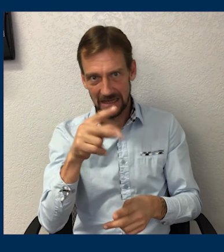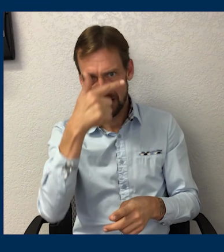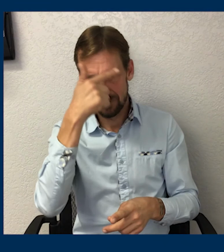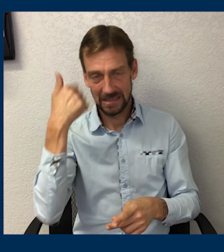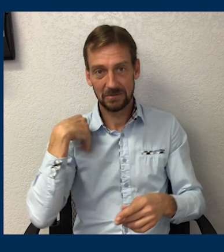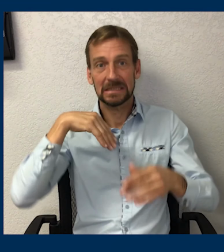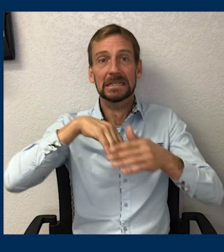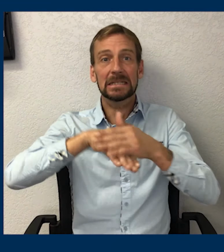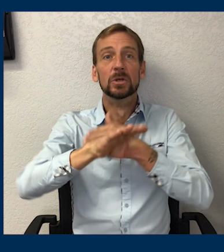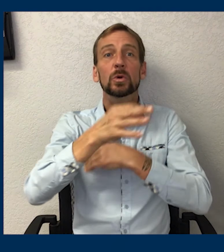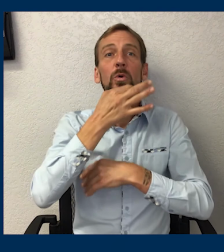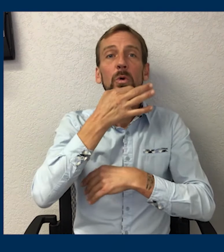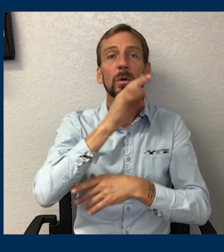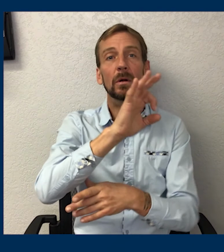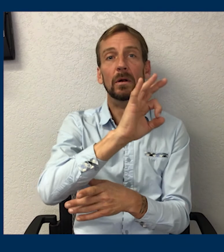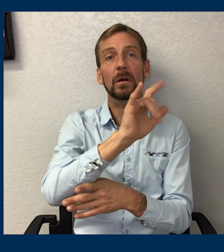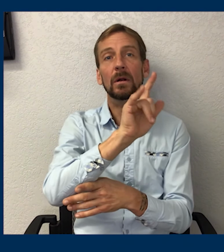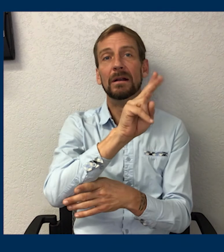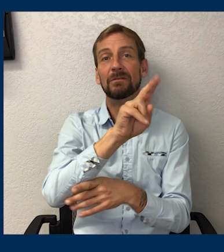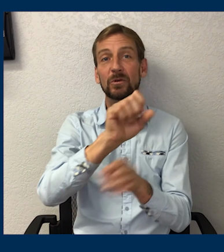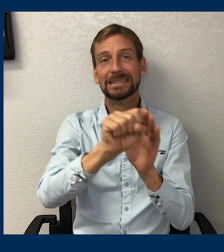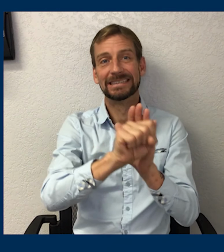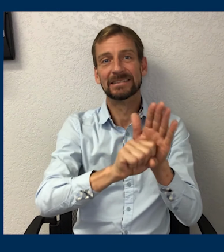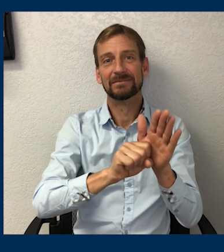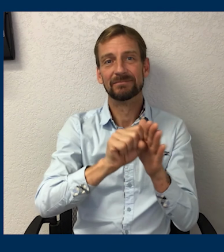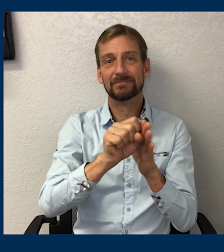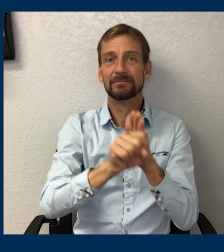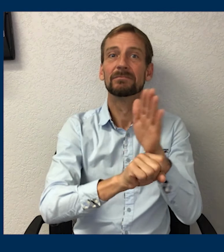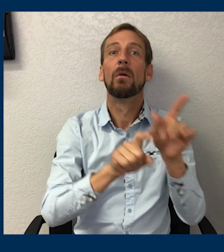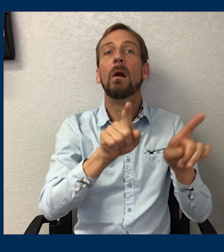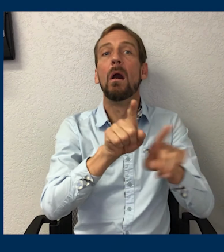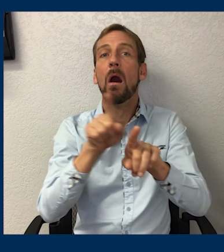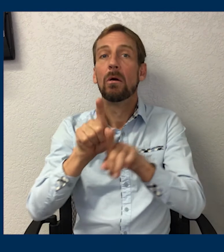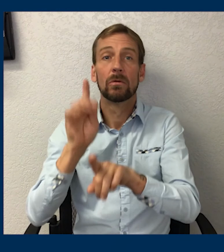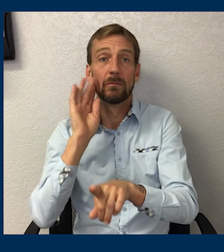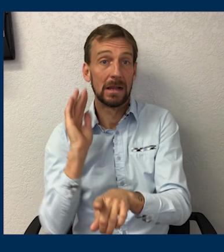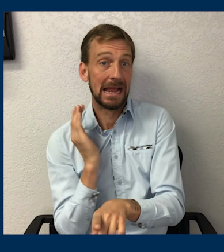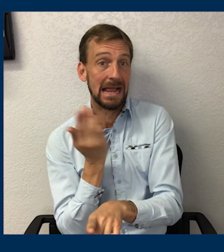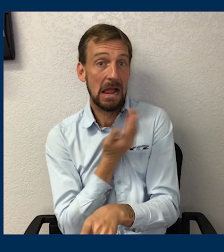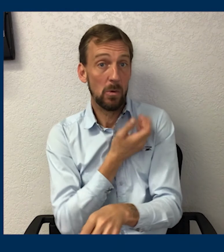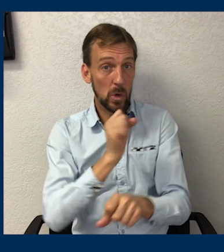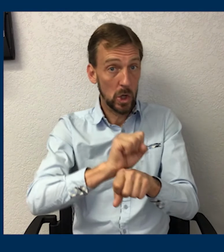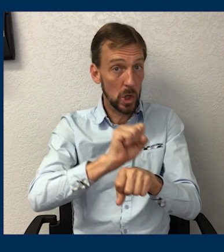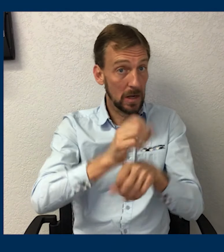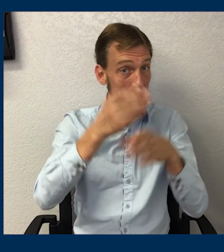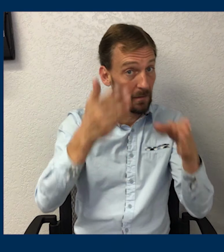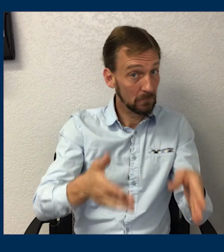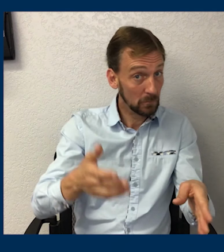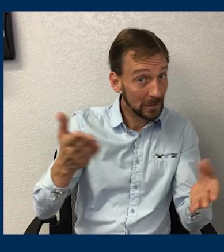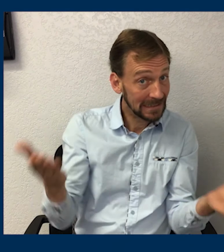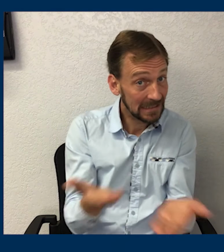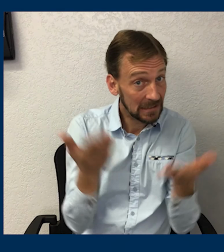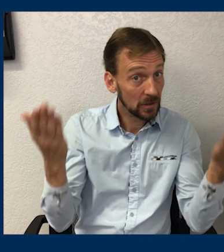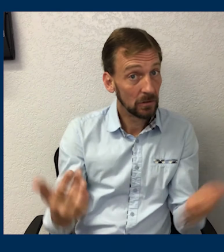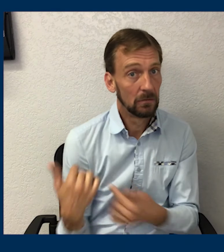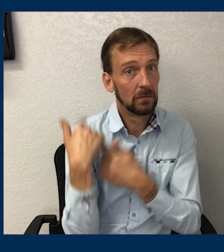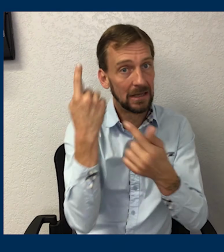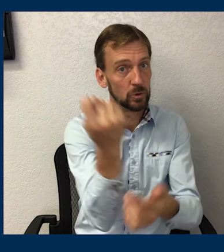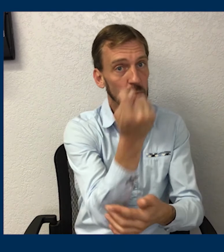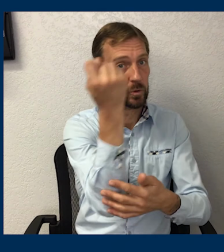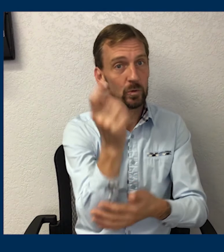flu season. And then the last thing, in terms of our number of employees, as of Tuesday, Diane